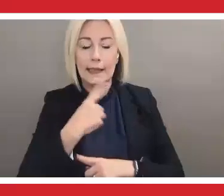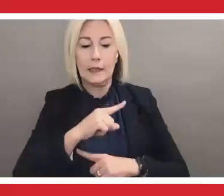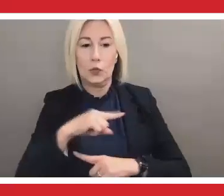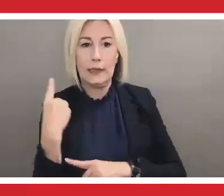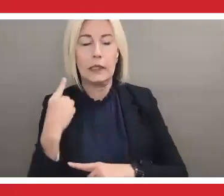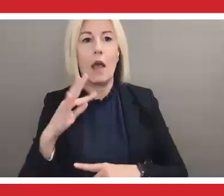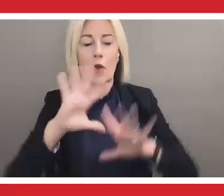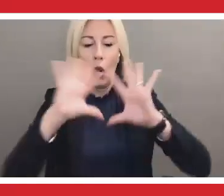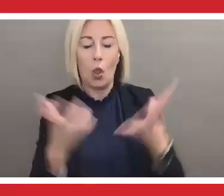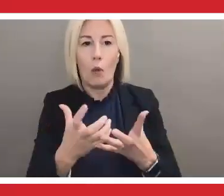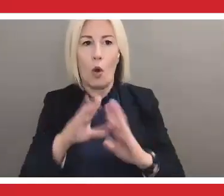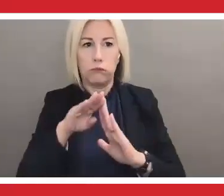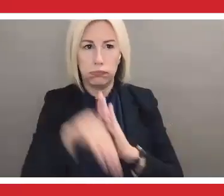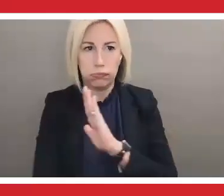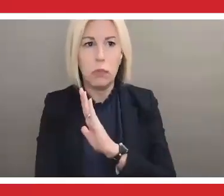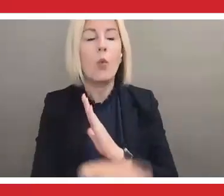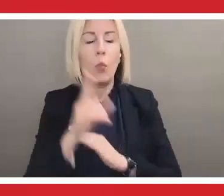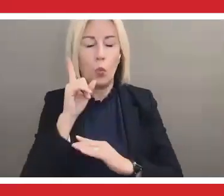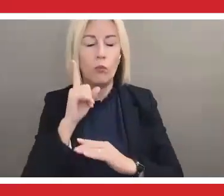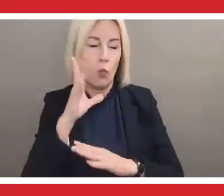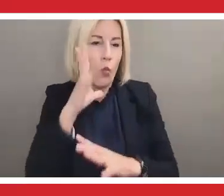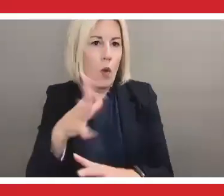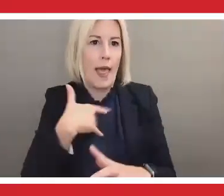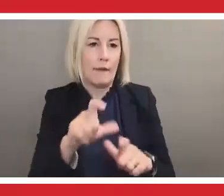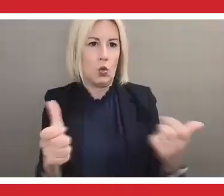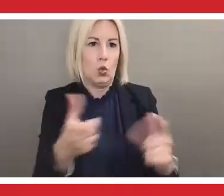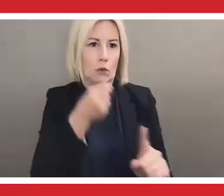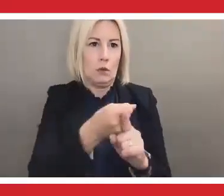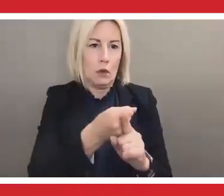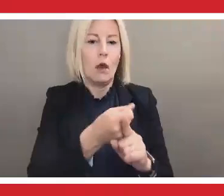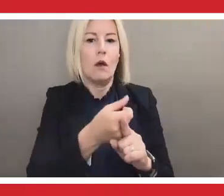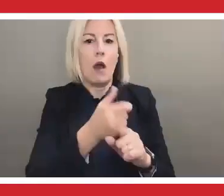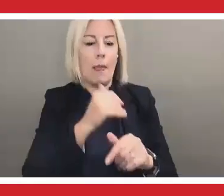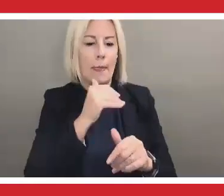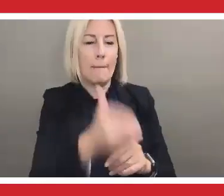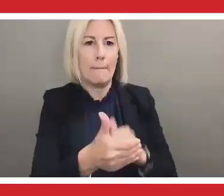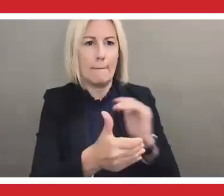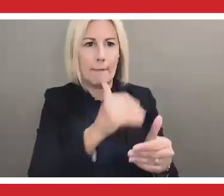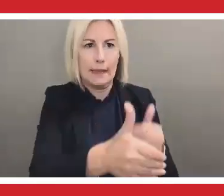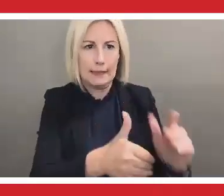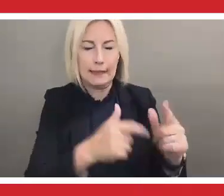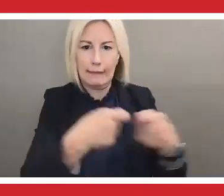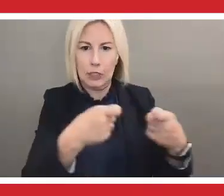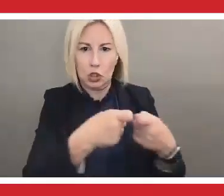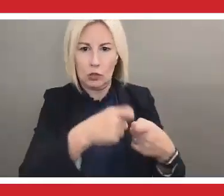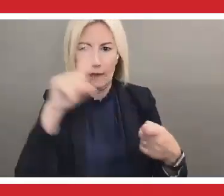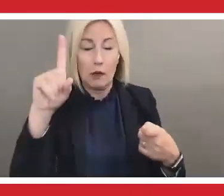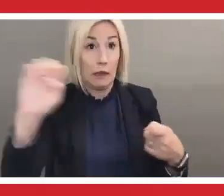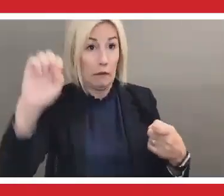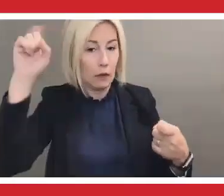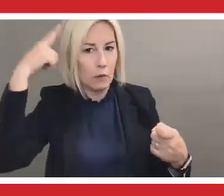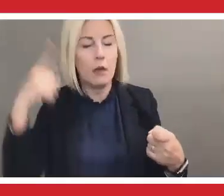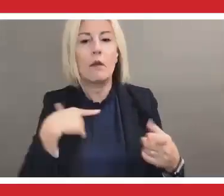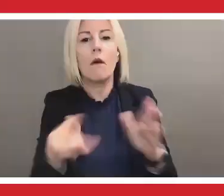also have a substantial effect on the pace of digital development and e-government. And the other is to stress the public